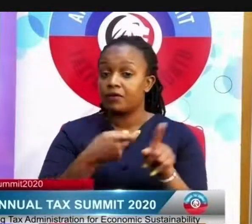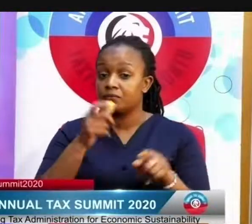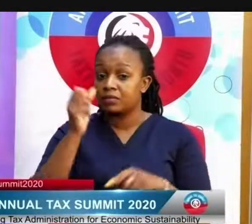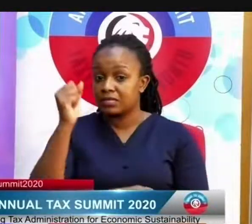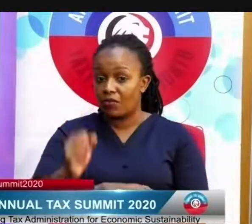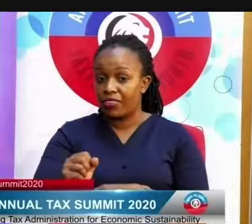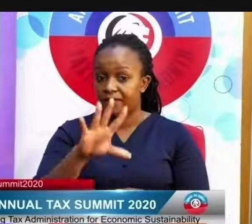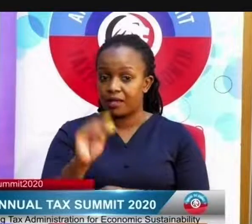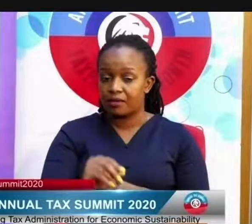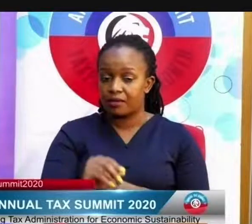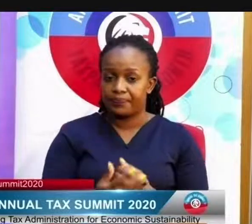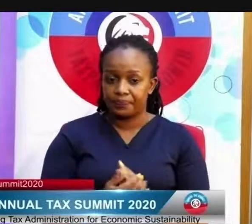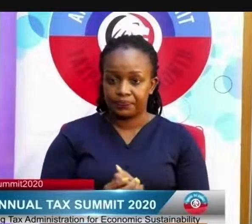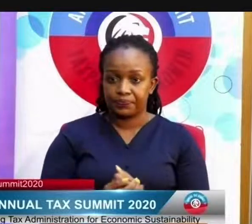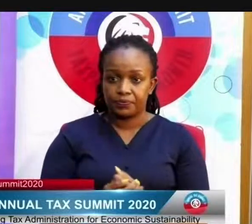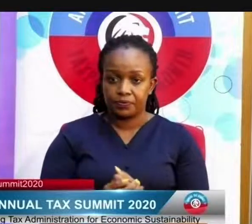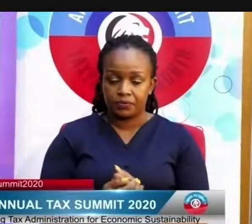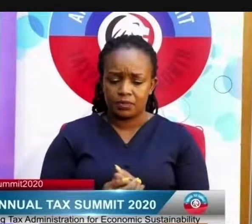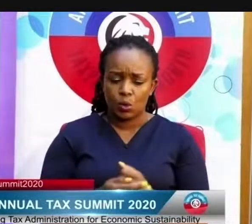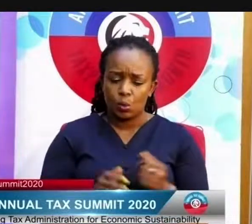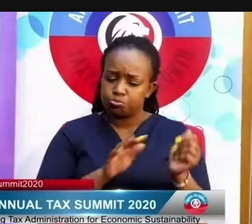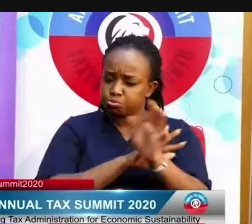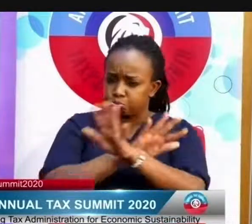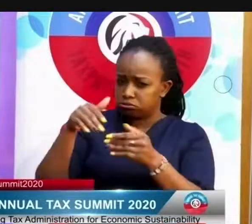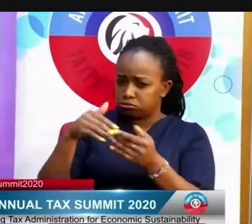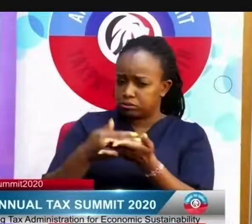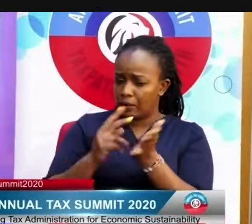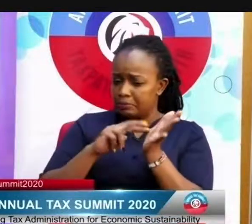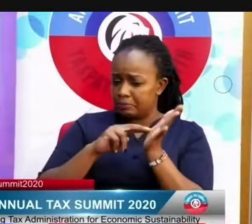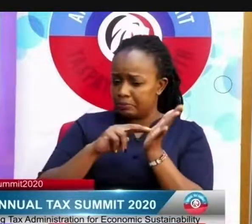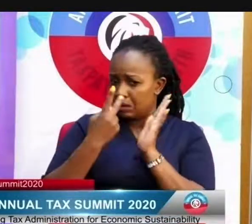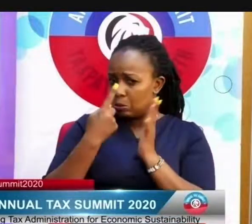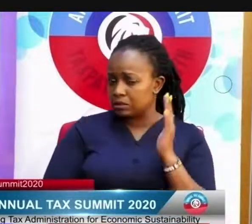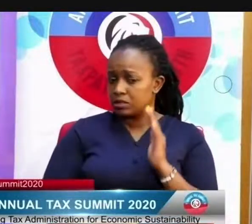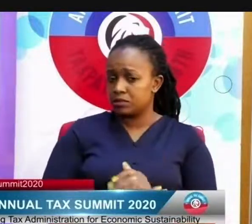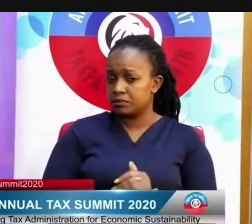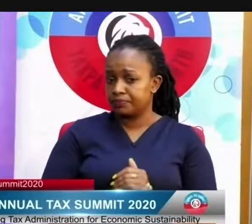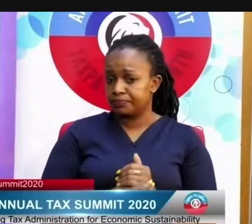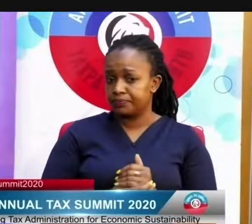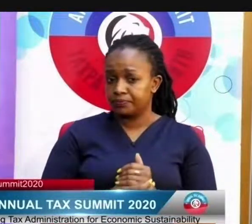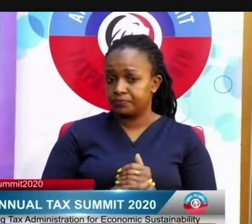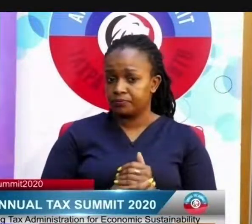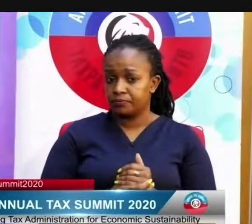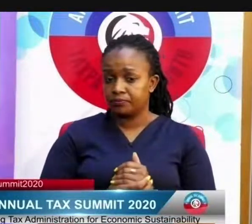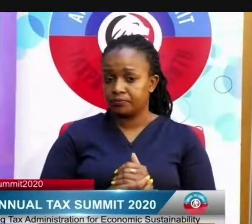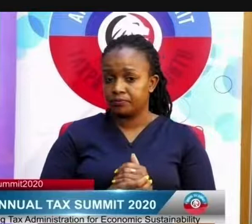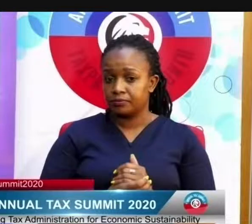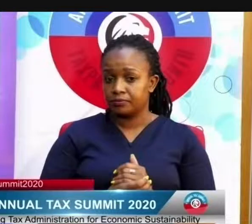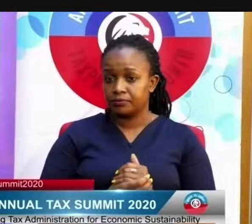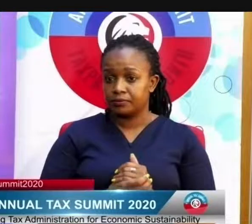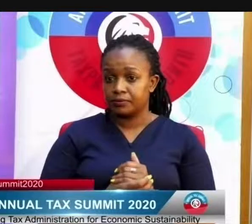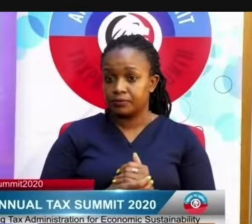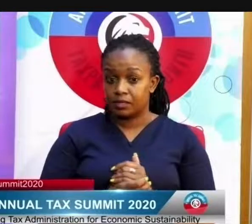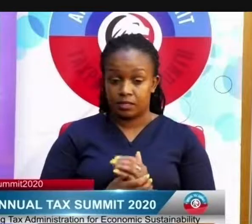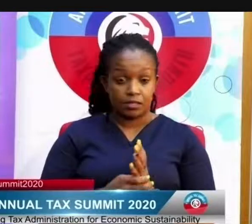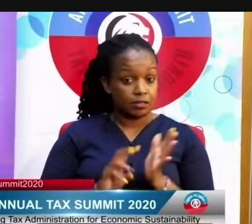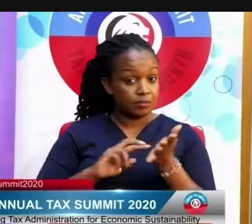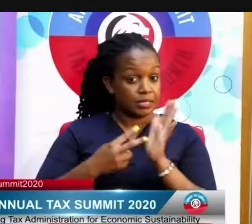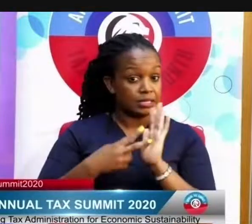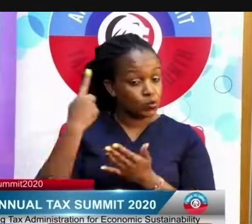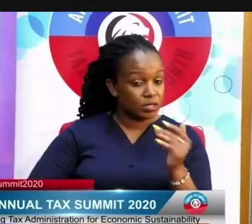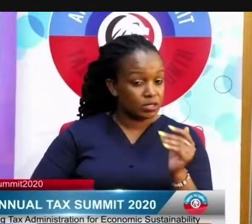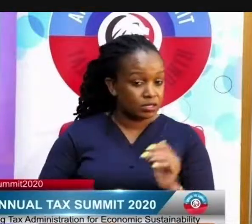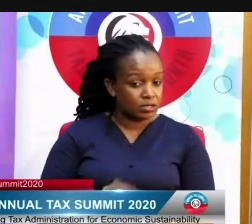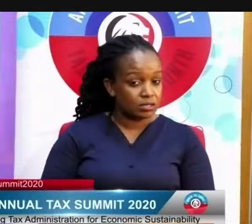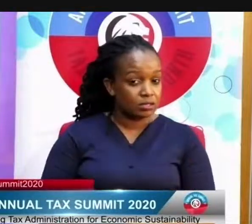what does all of this mean, ladies and gentlemen, colleagues, esteemed guests? It means that in a post-COVID